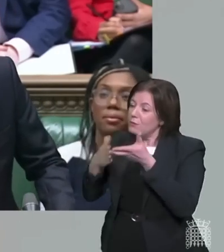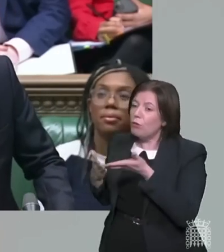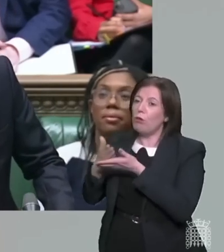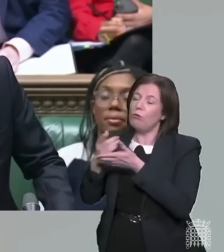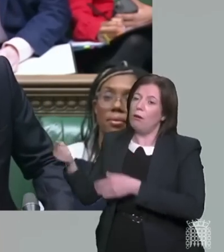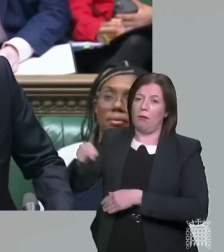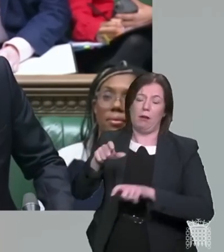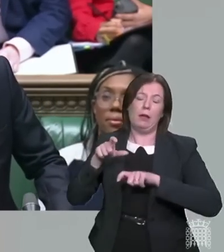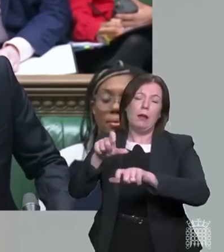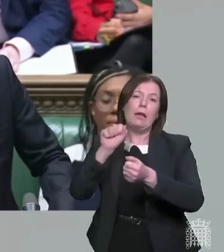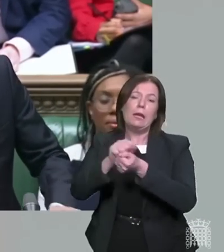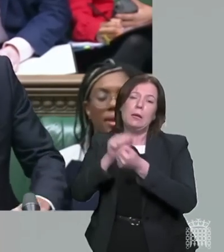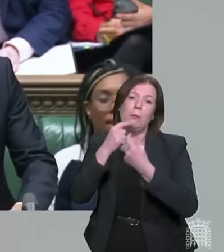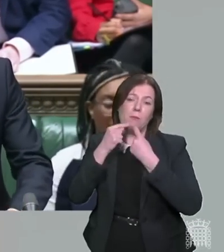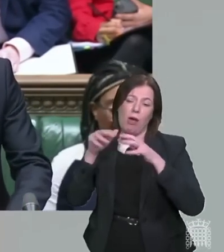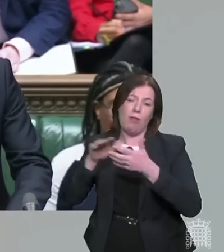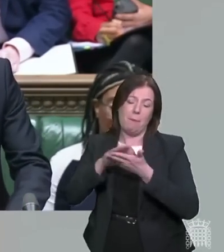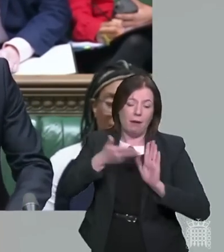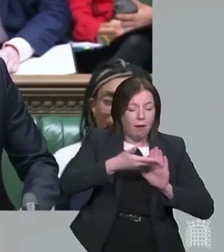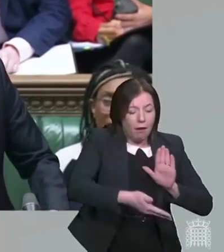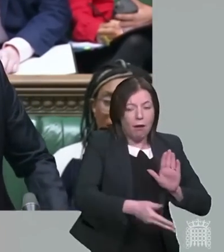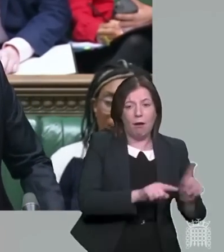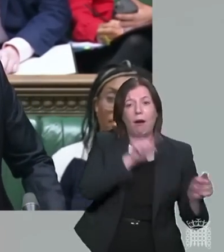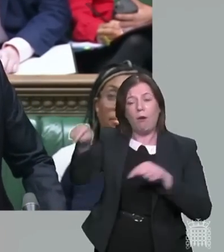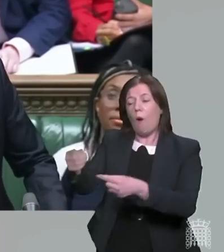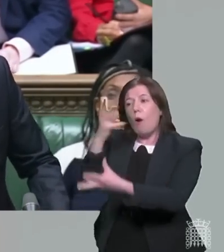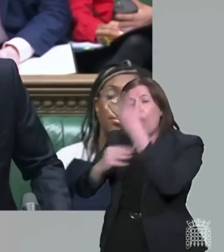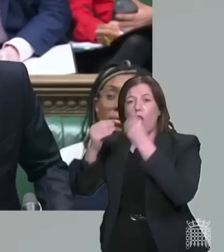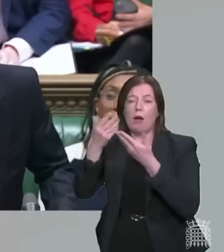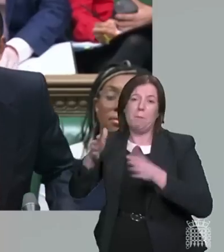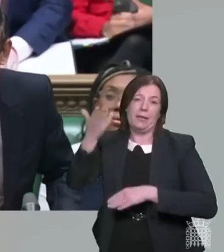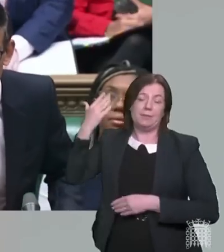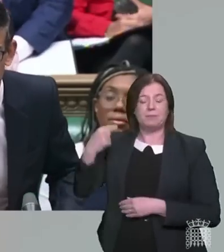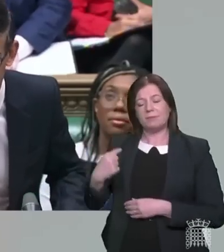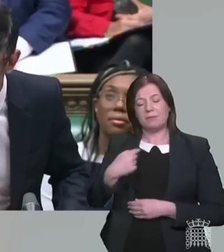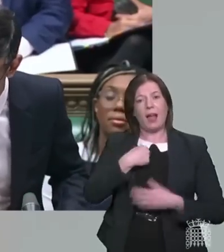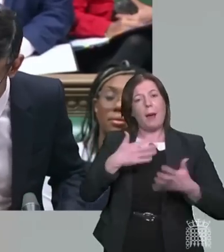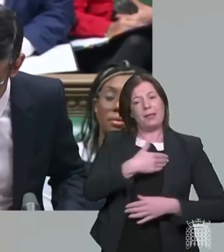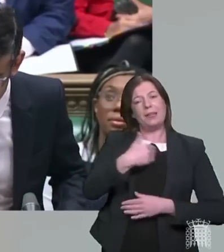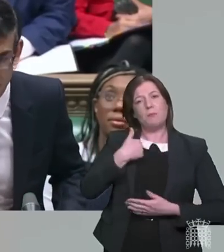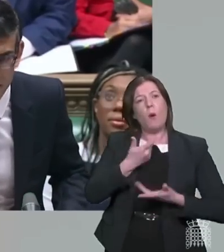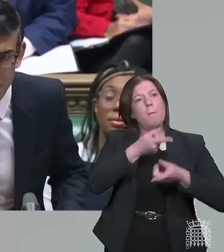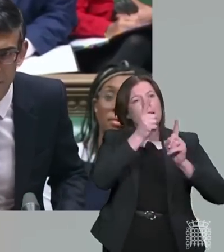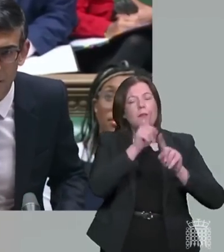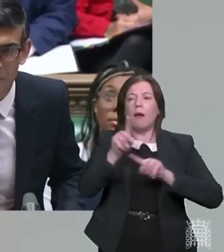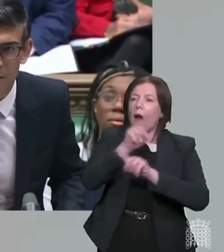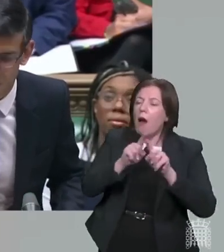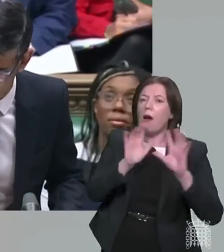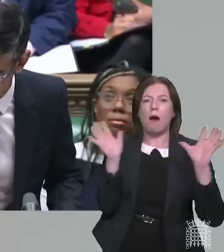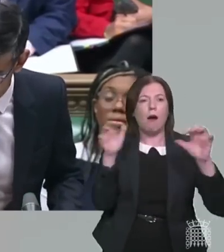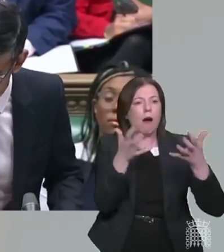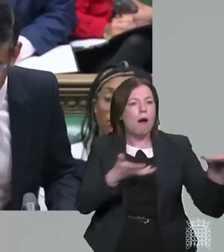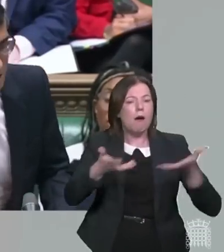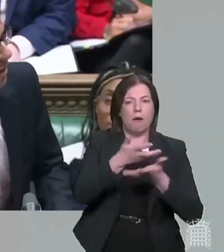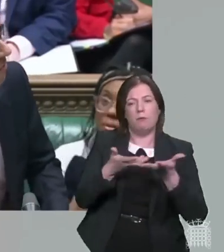democracy by every generation to come. Mr. Speaker, this morning I had meetings with ministerial colleagues and others. In addition to my duties in